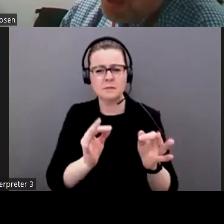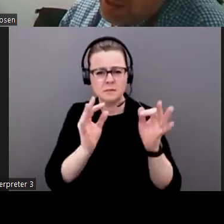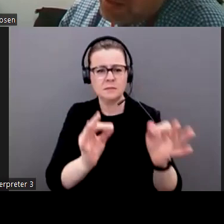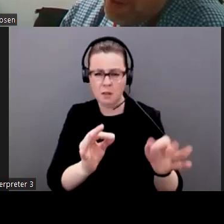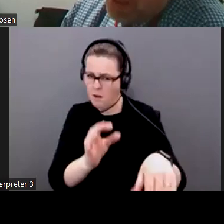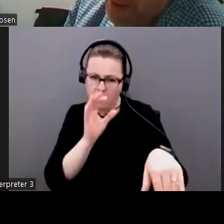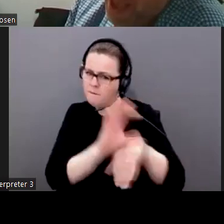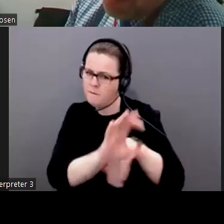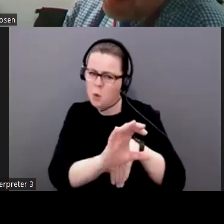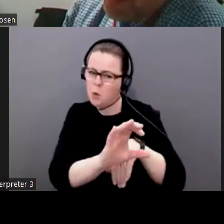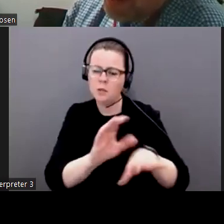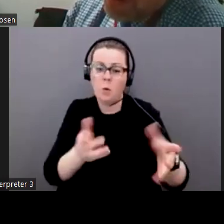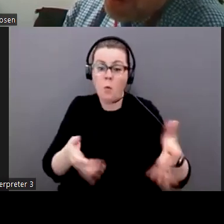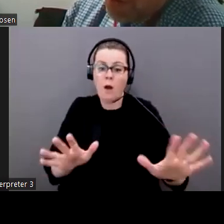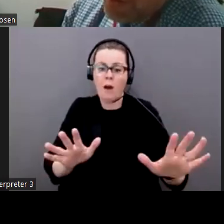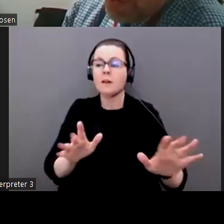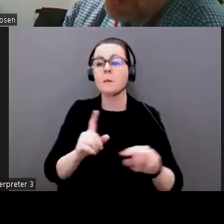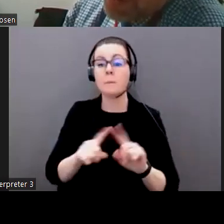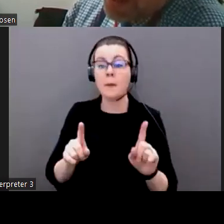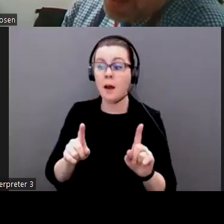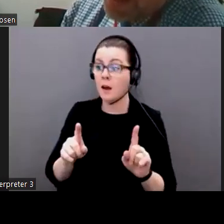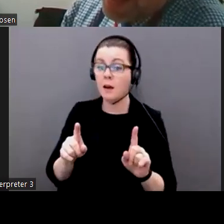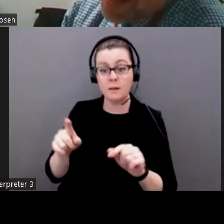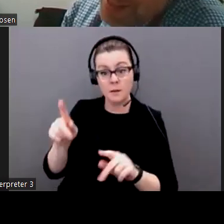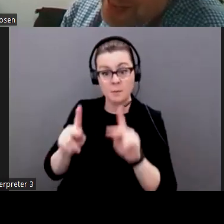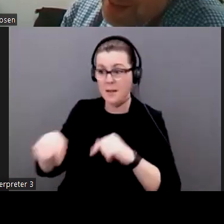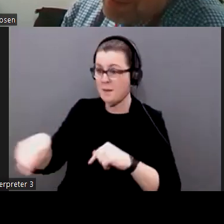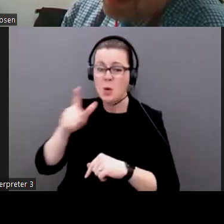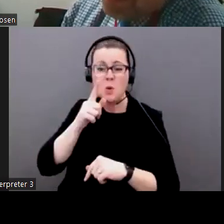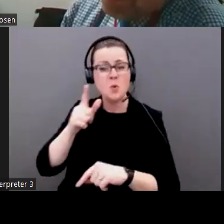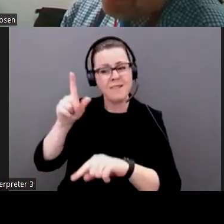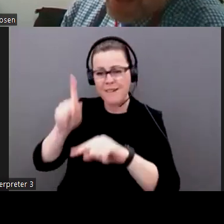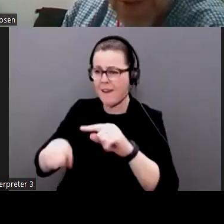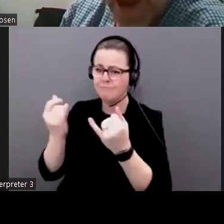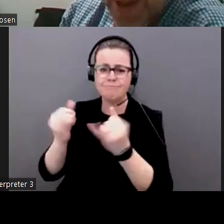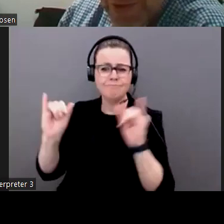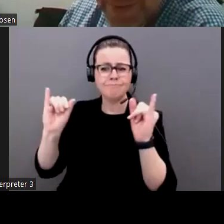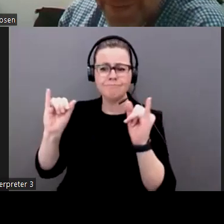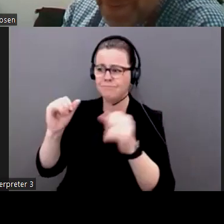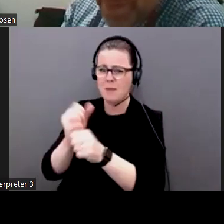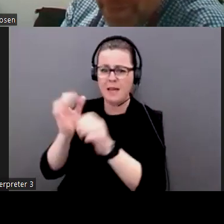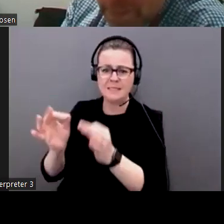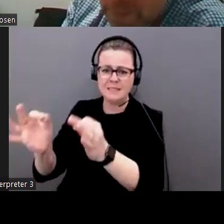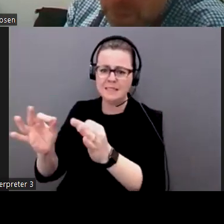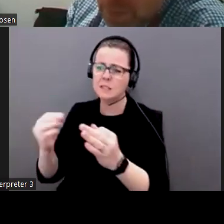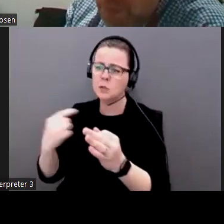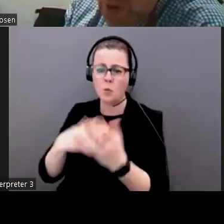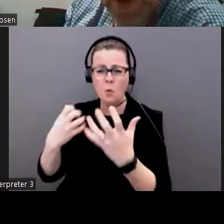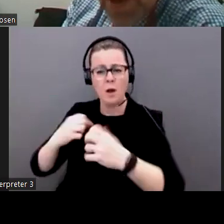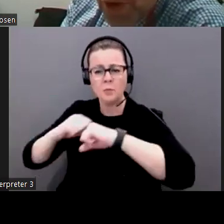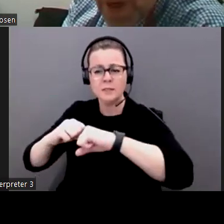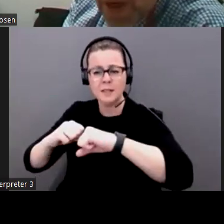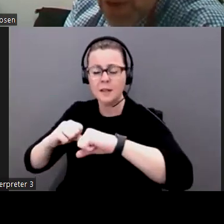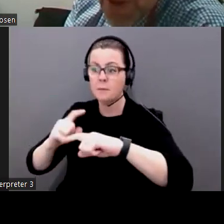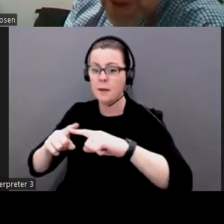who doesn't have the capacity to make their own decisions. As I said, it's challenging.